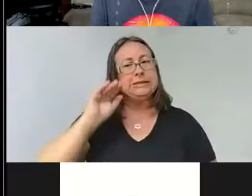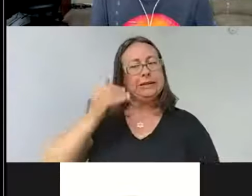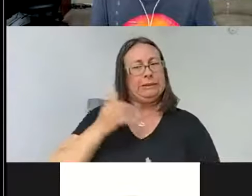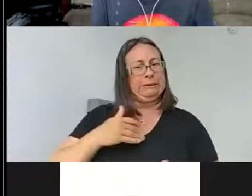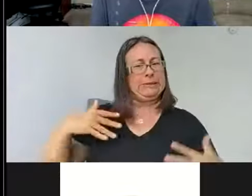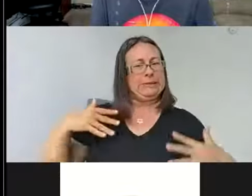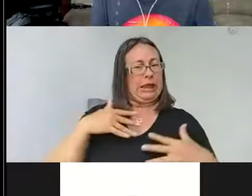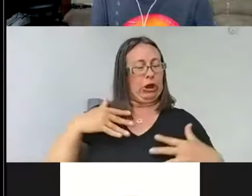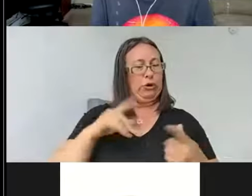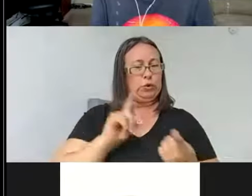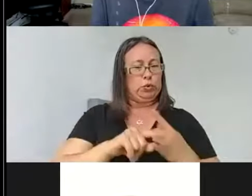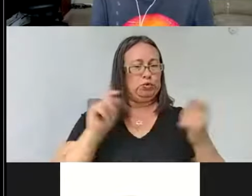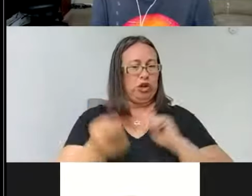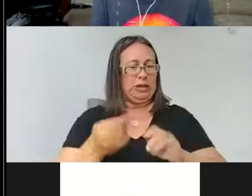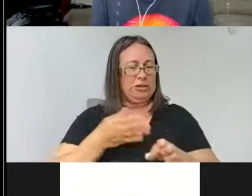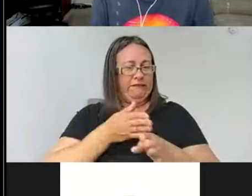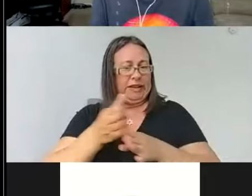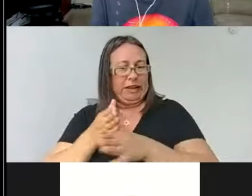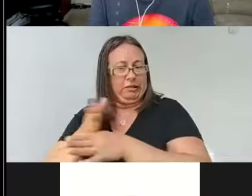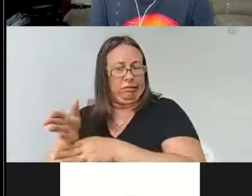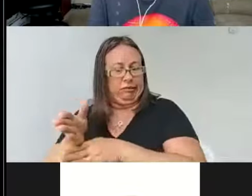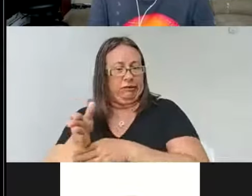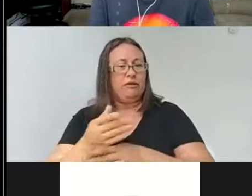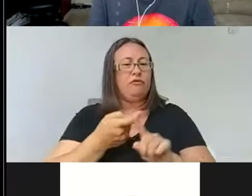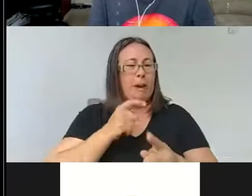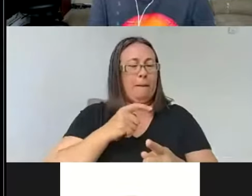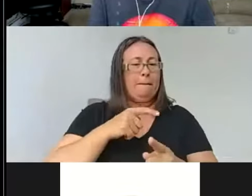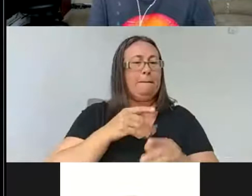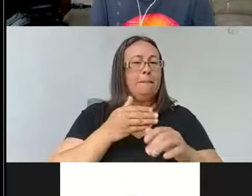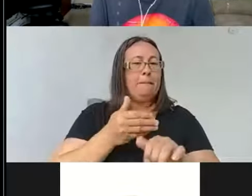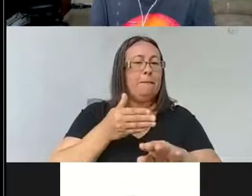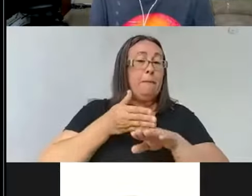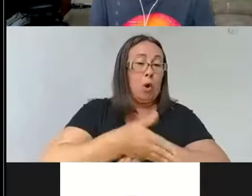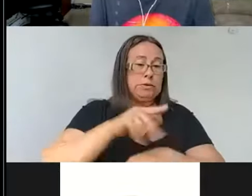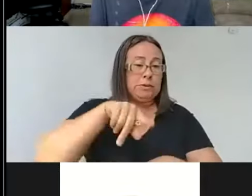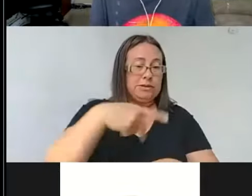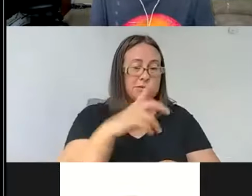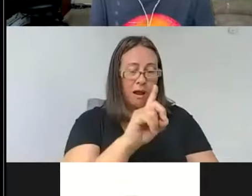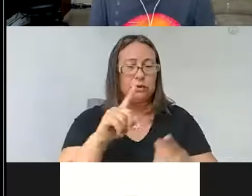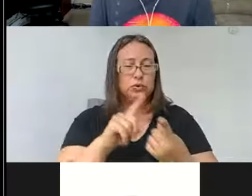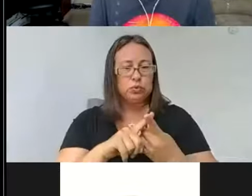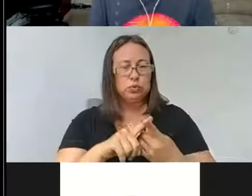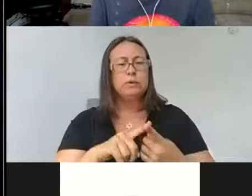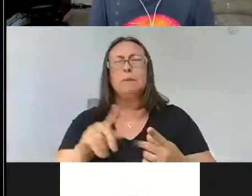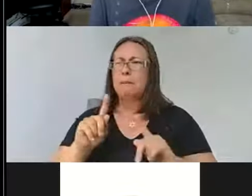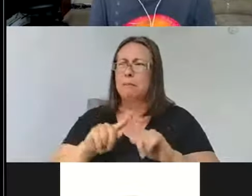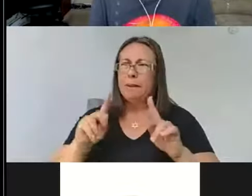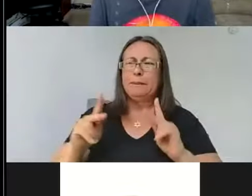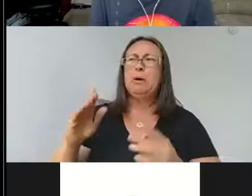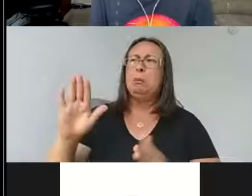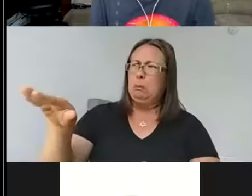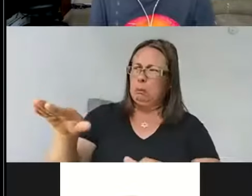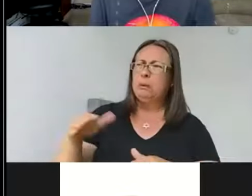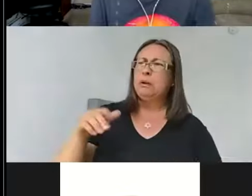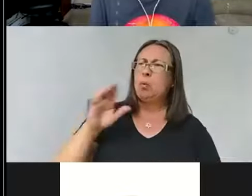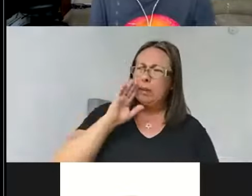school to postdoc, but people assured me that it was okay and actually a good thing. And so I wanted to do neuroscience. I wanted to use